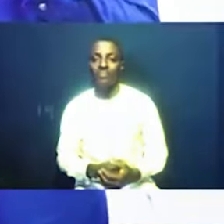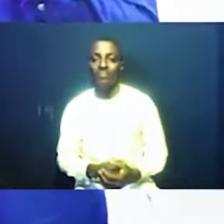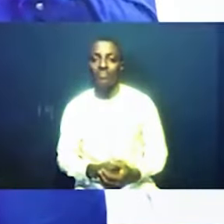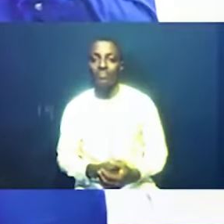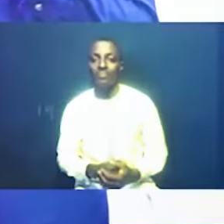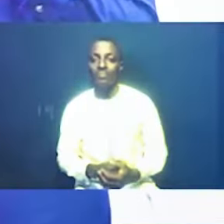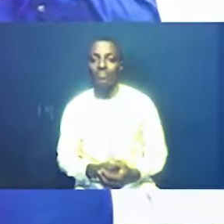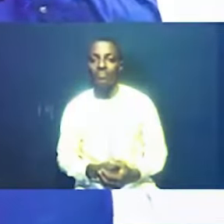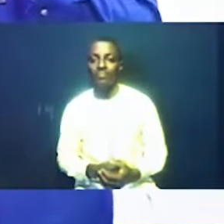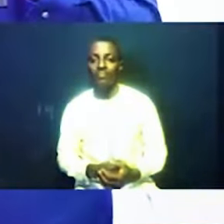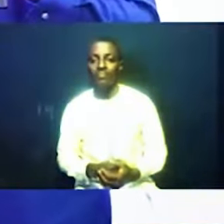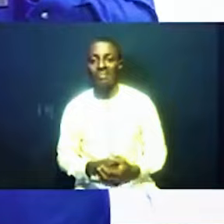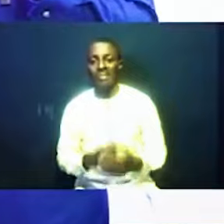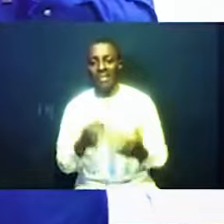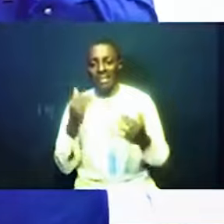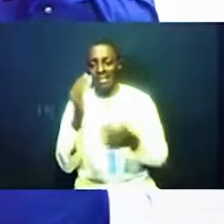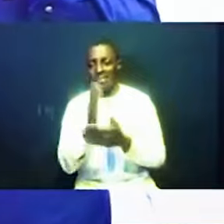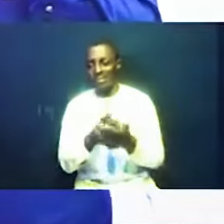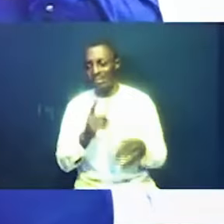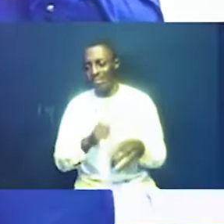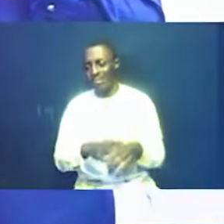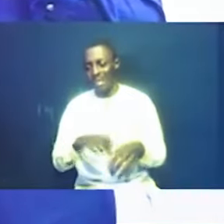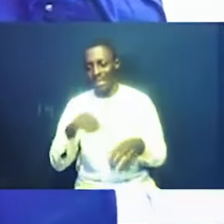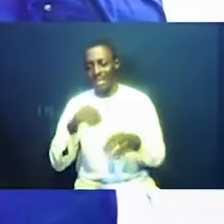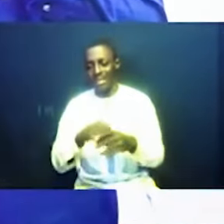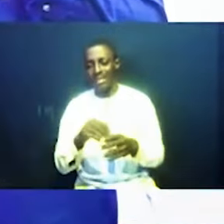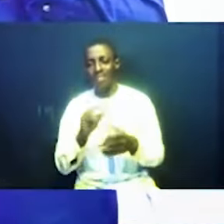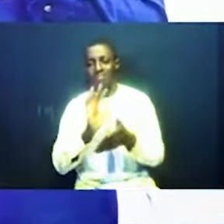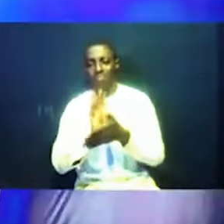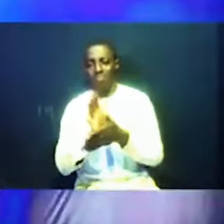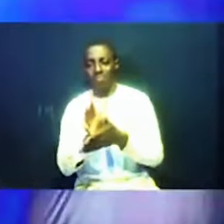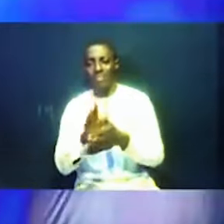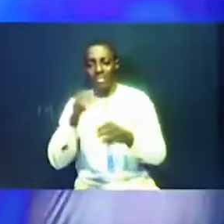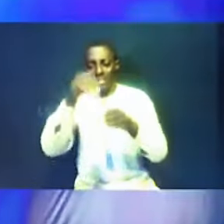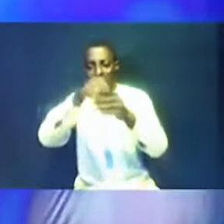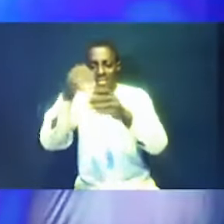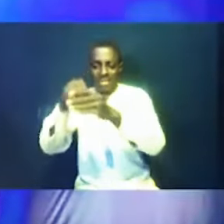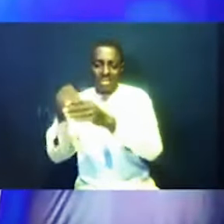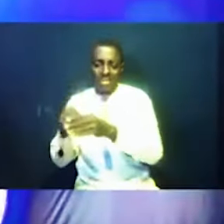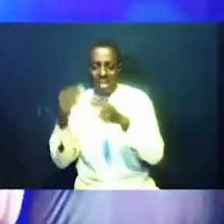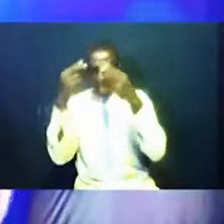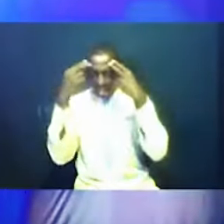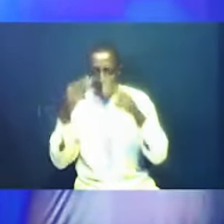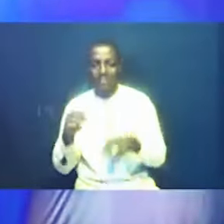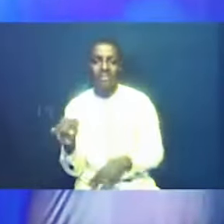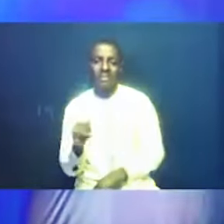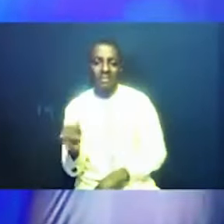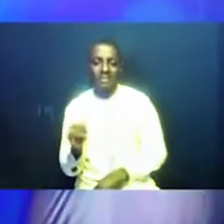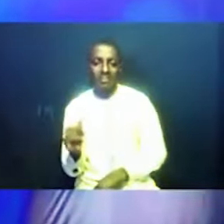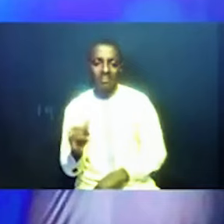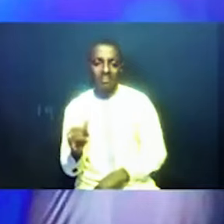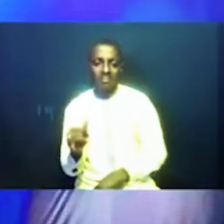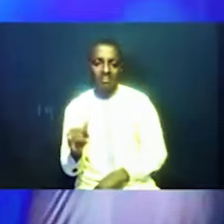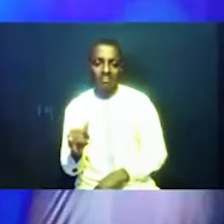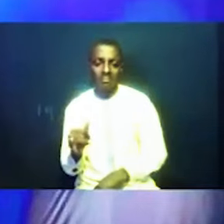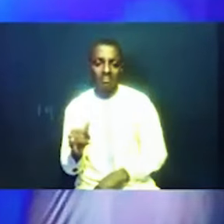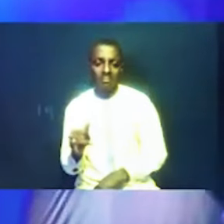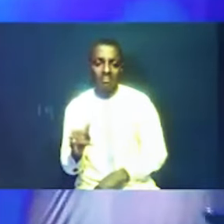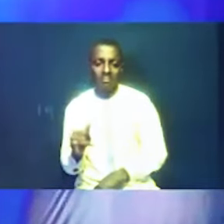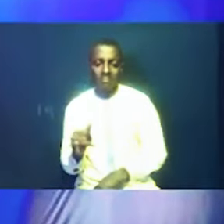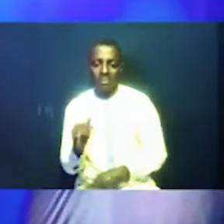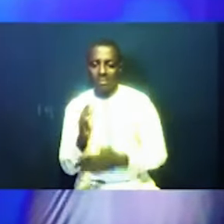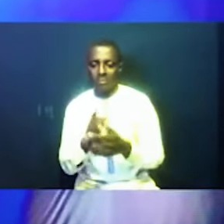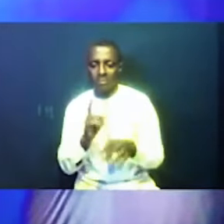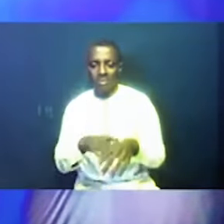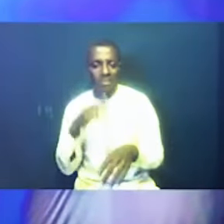for kindness, and they do that shamelessly. This is evil. It has power than good. And now we no more woe in